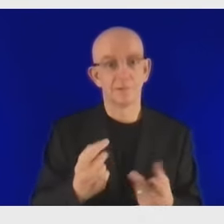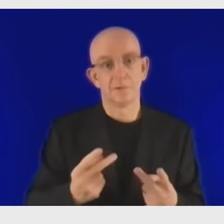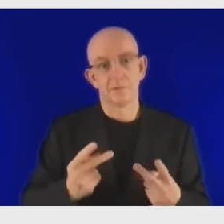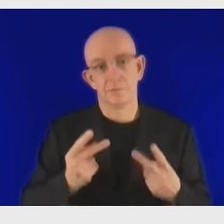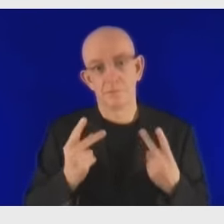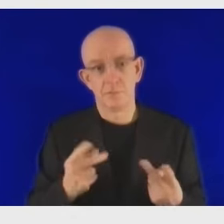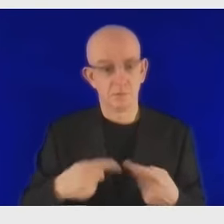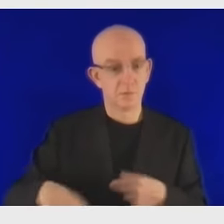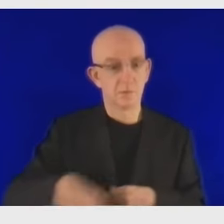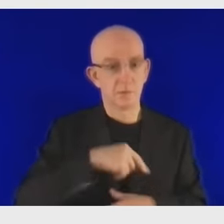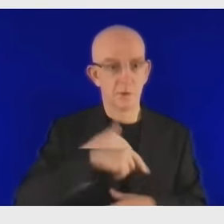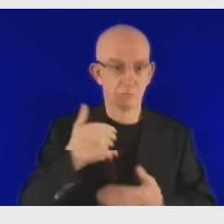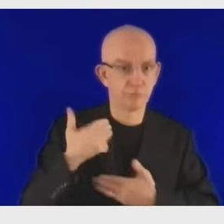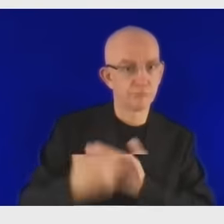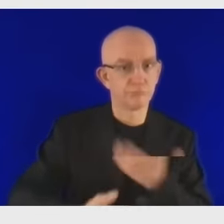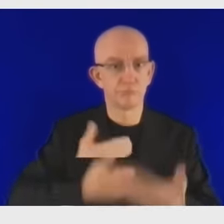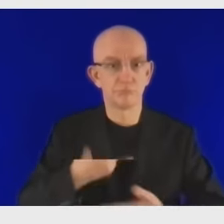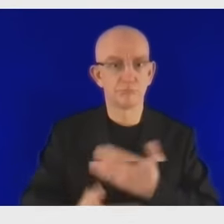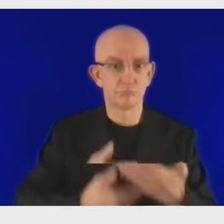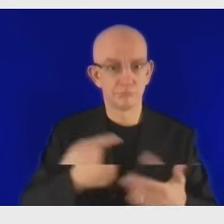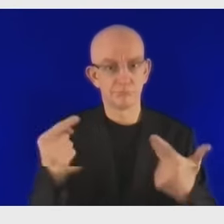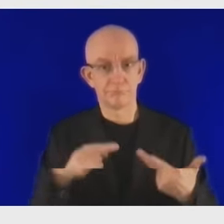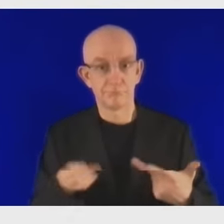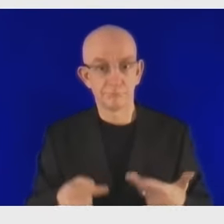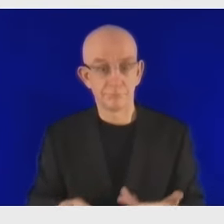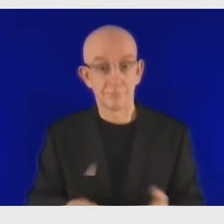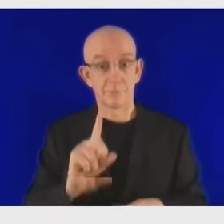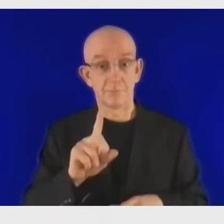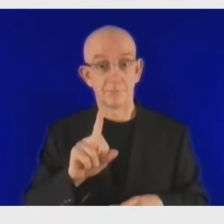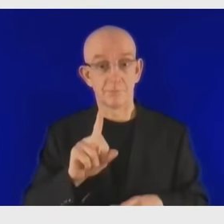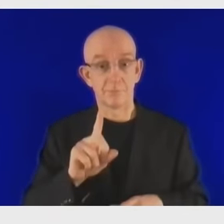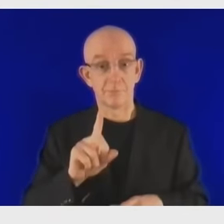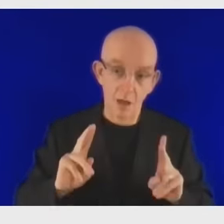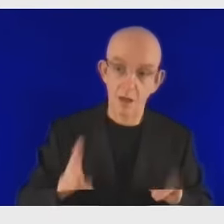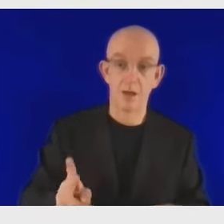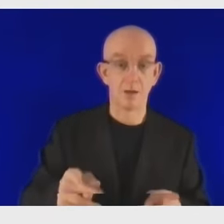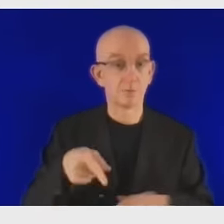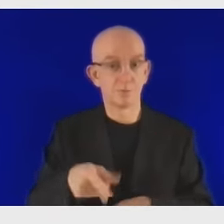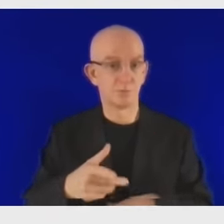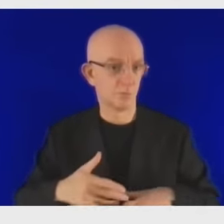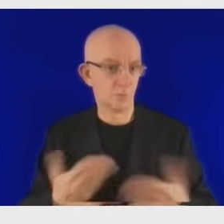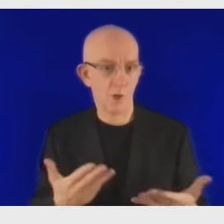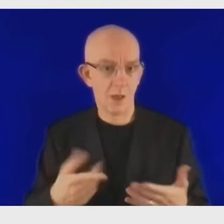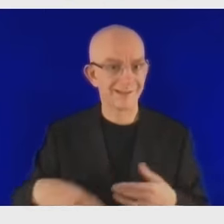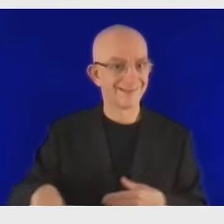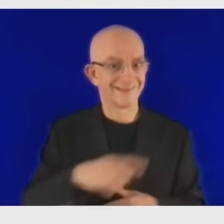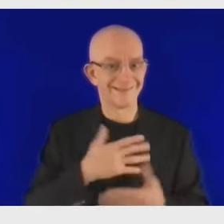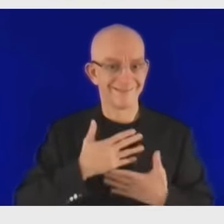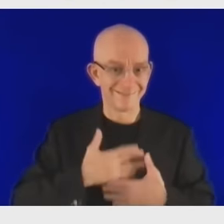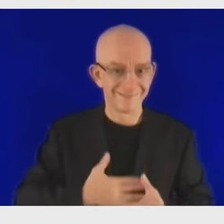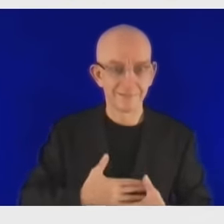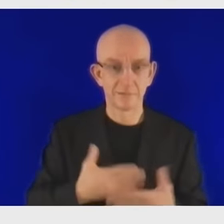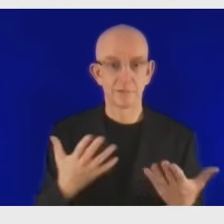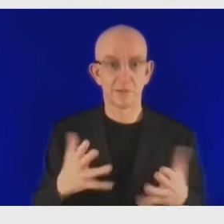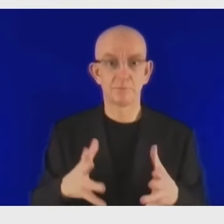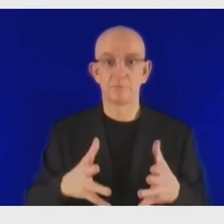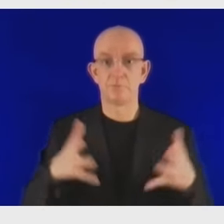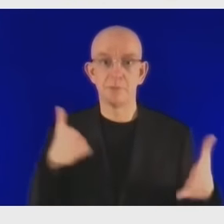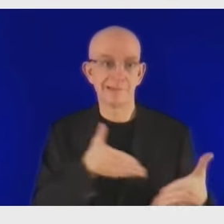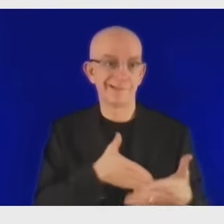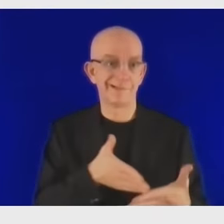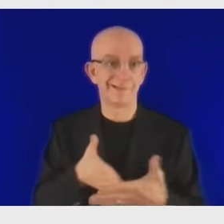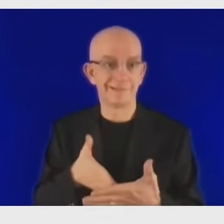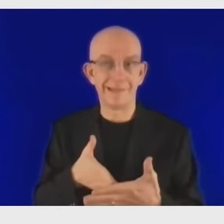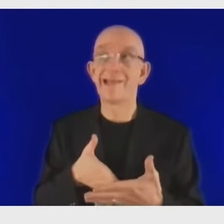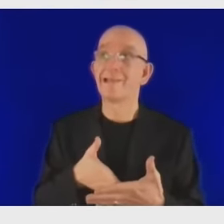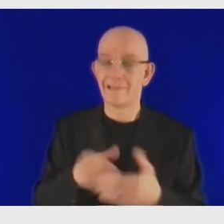it? For us in the Pacific Islands region, love has deep roots to our land and ocean.